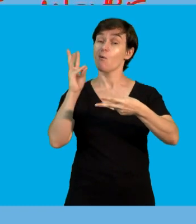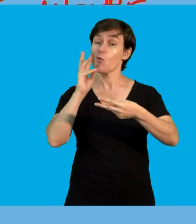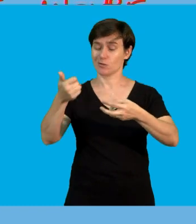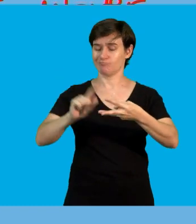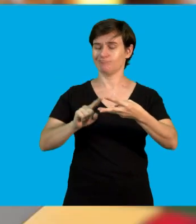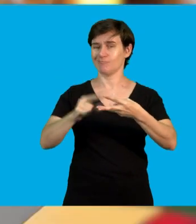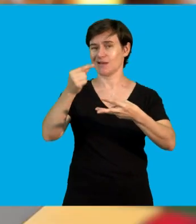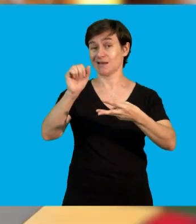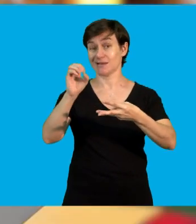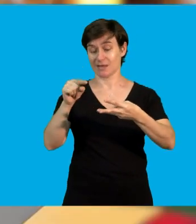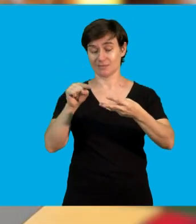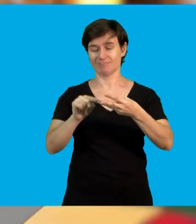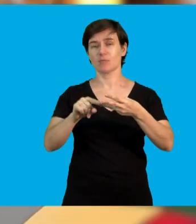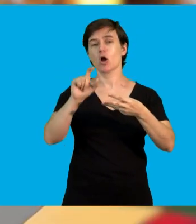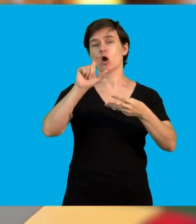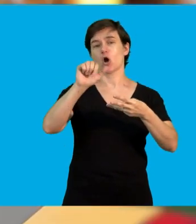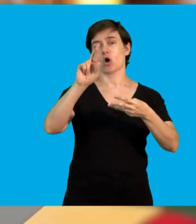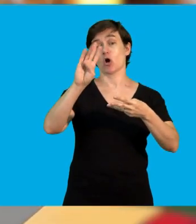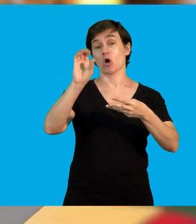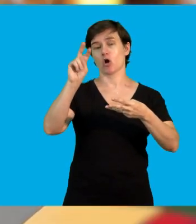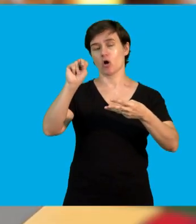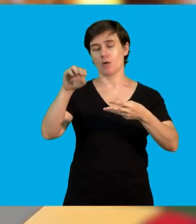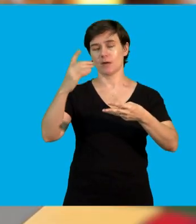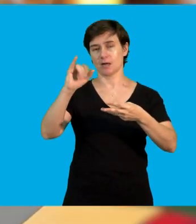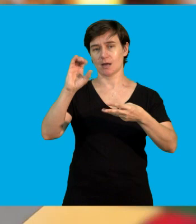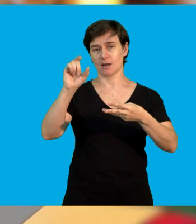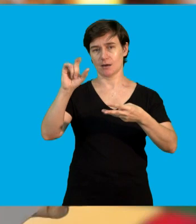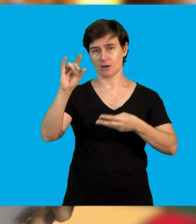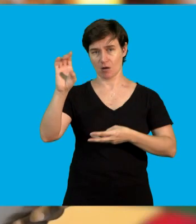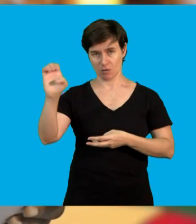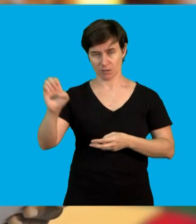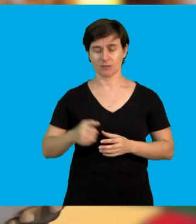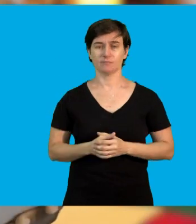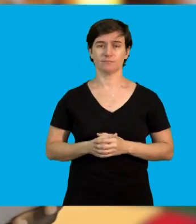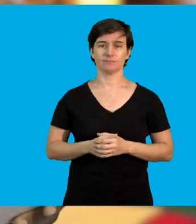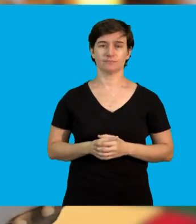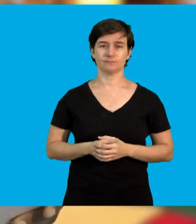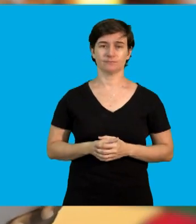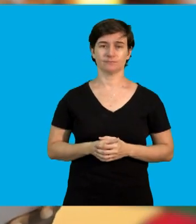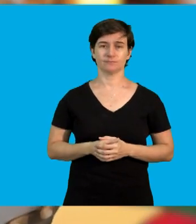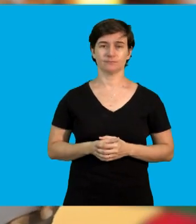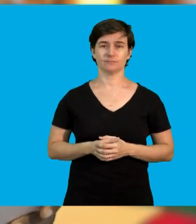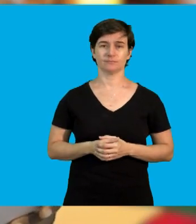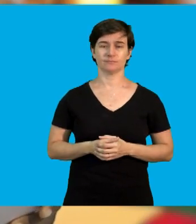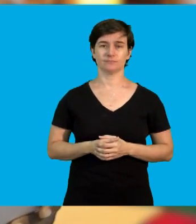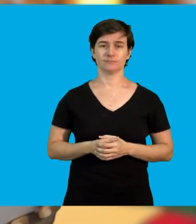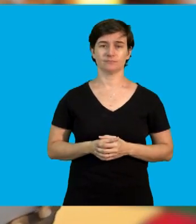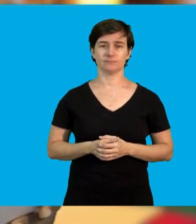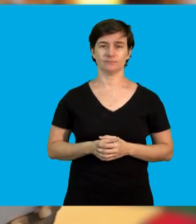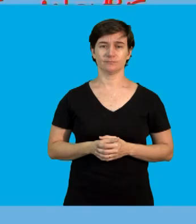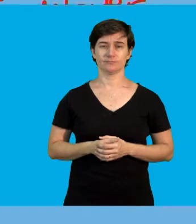then the gas. That gas is going to be carbon dioxide. Now, moving on.